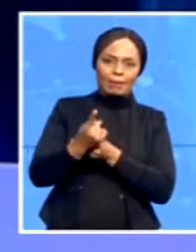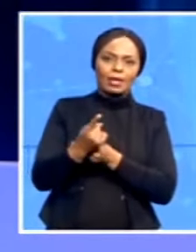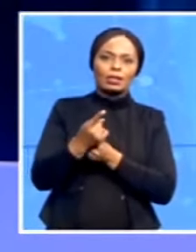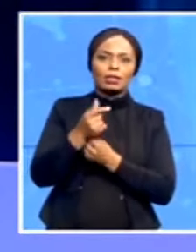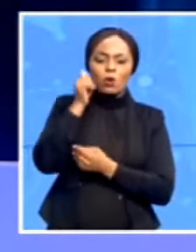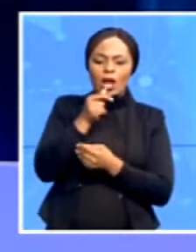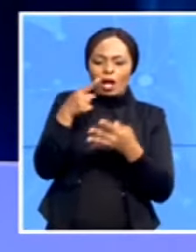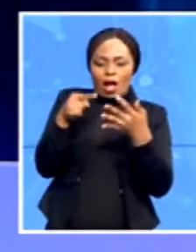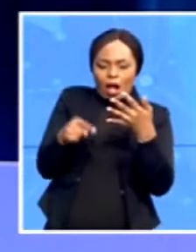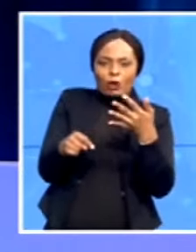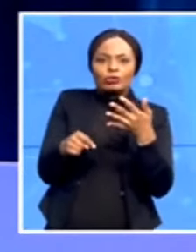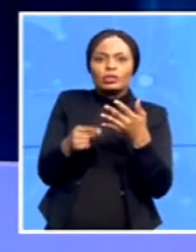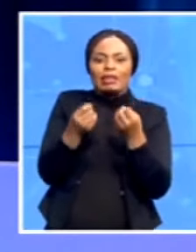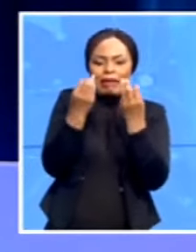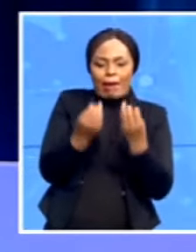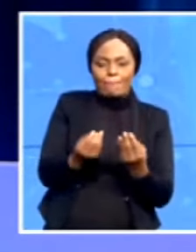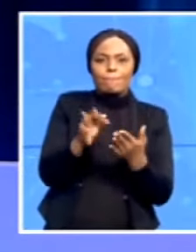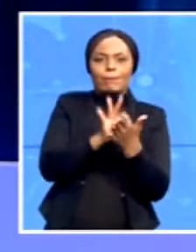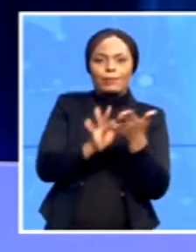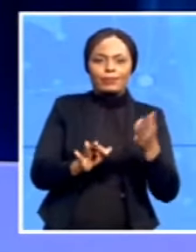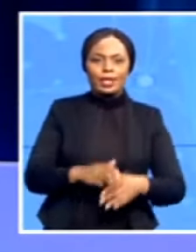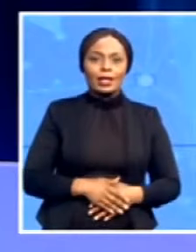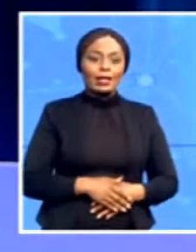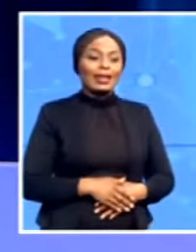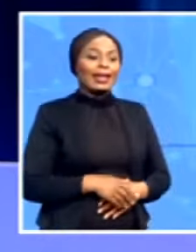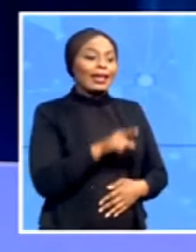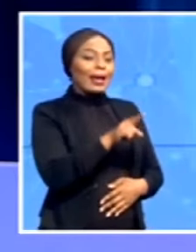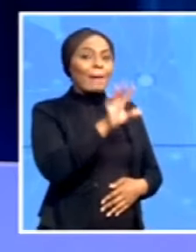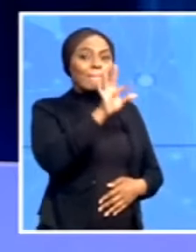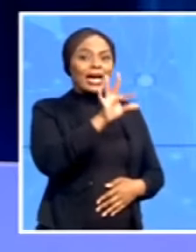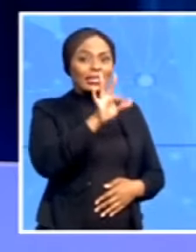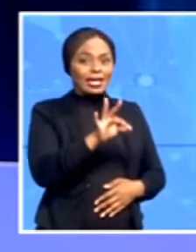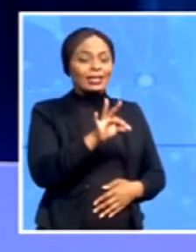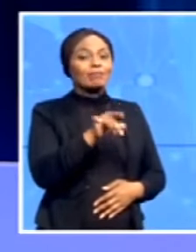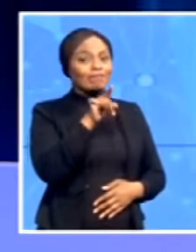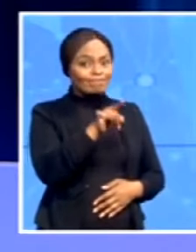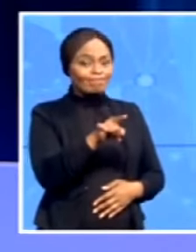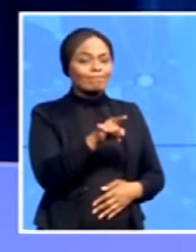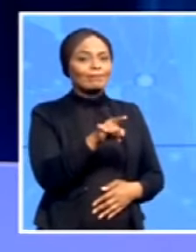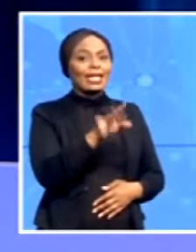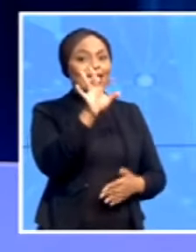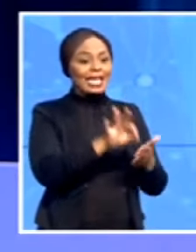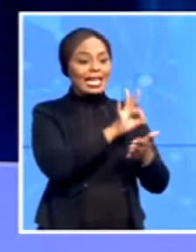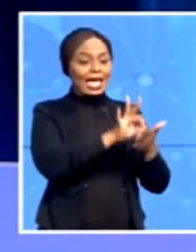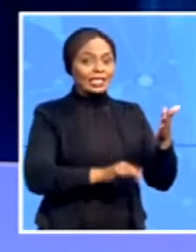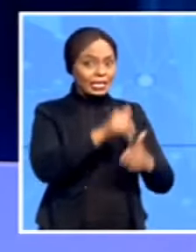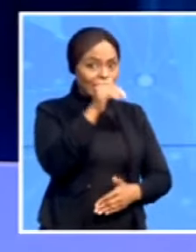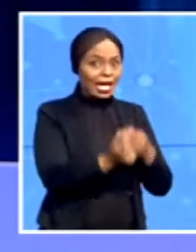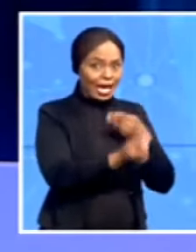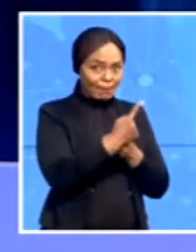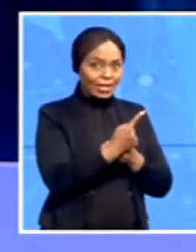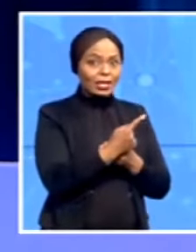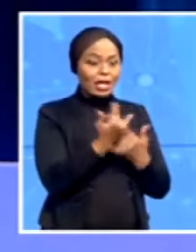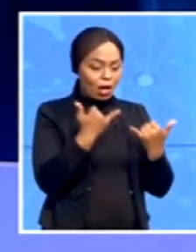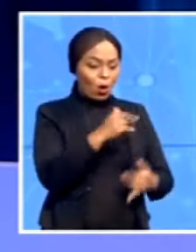on a Monday. It is a long weekend. We have 26.2 million people who are eligible to cast their